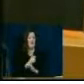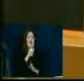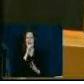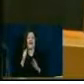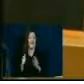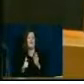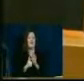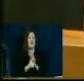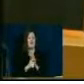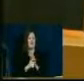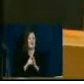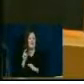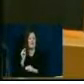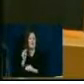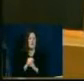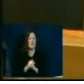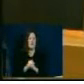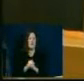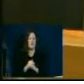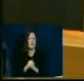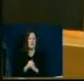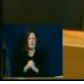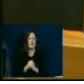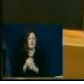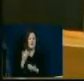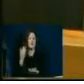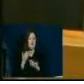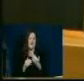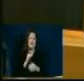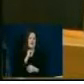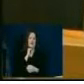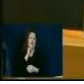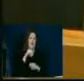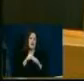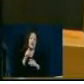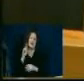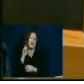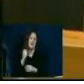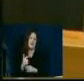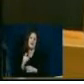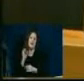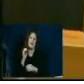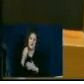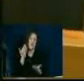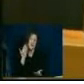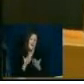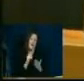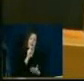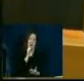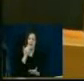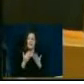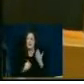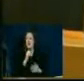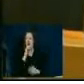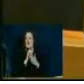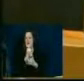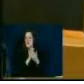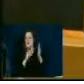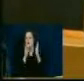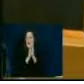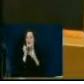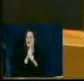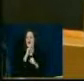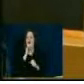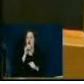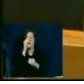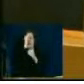illegal contract. It's there's maybe not in legal form, maybe not, and that's what you've asked. So I want to make sure that